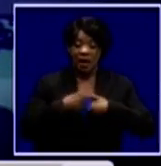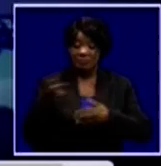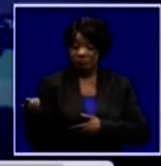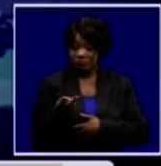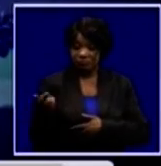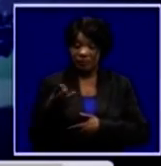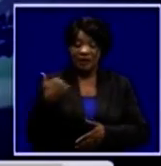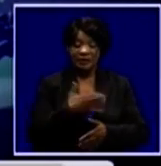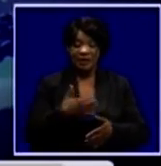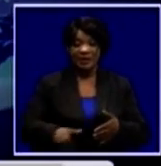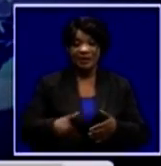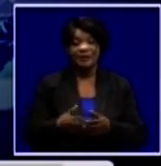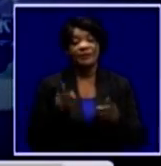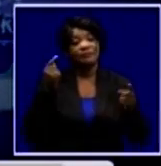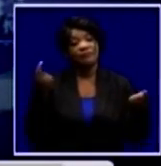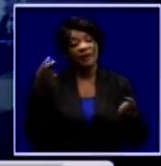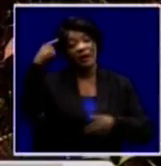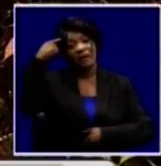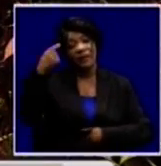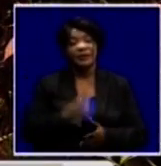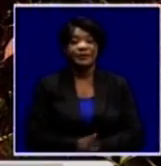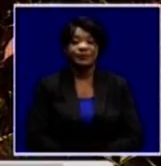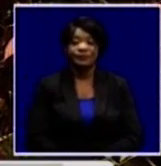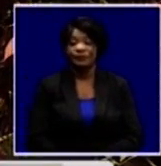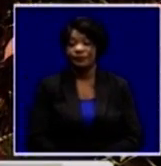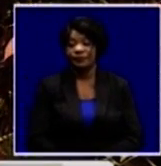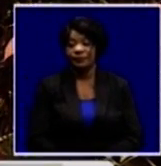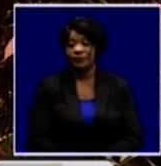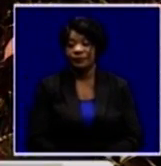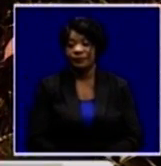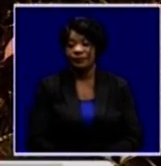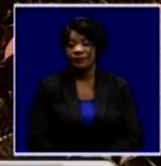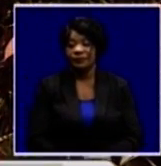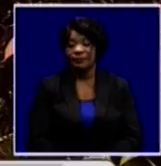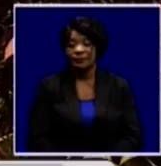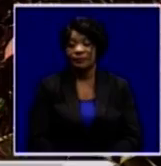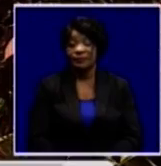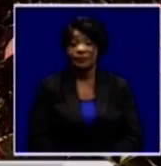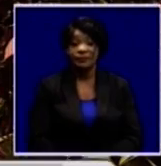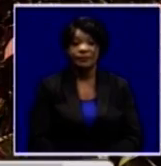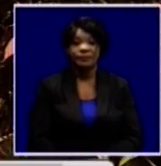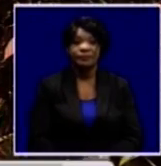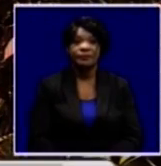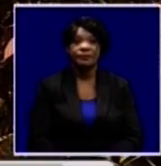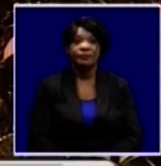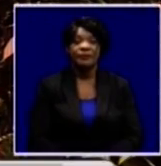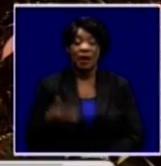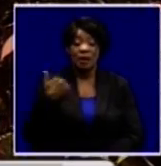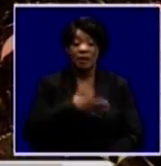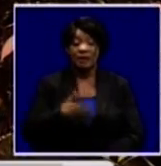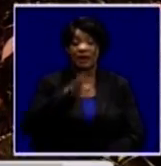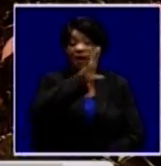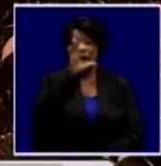agreements with the Chinese government. I remember vividly that it was during the China-Africa